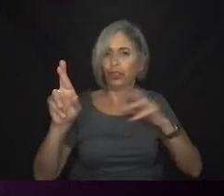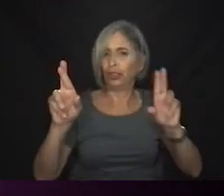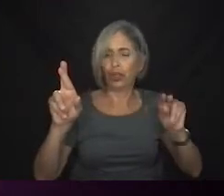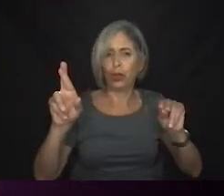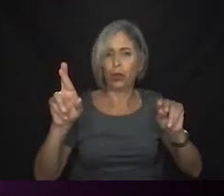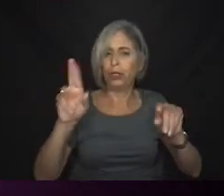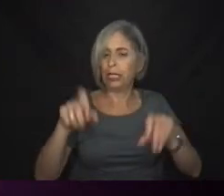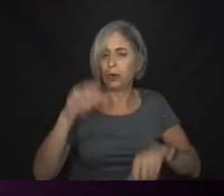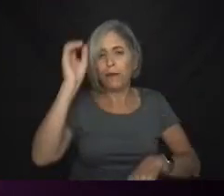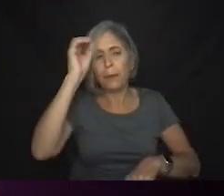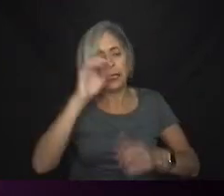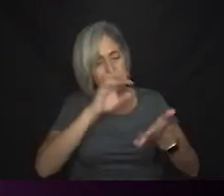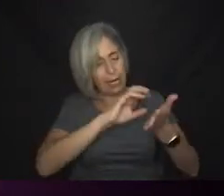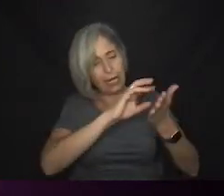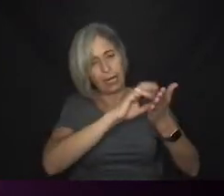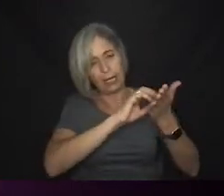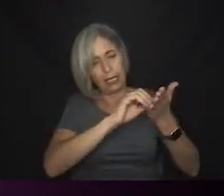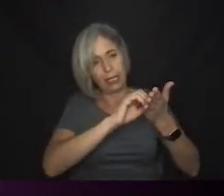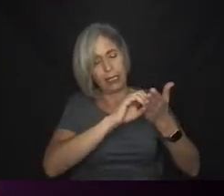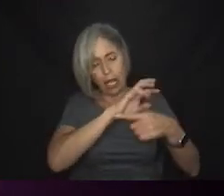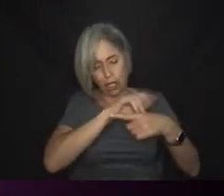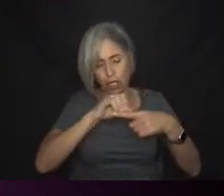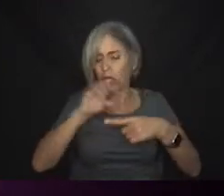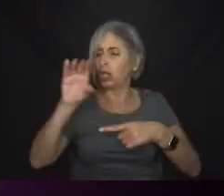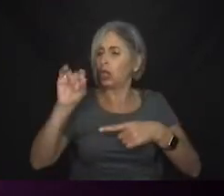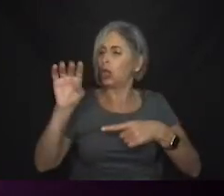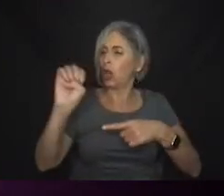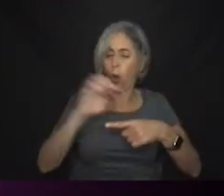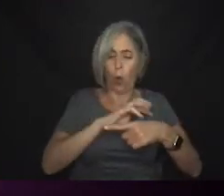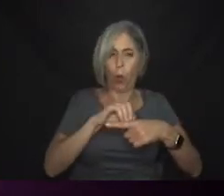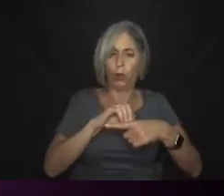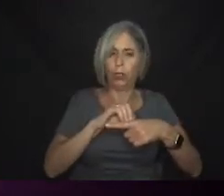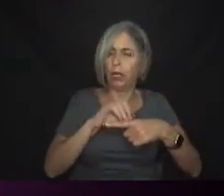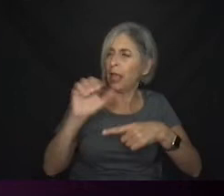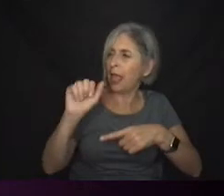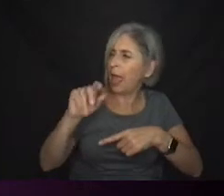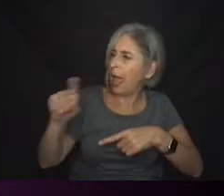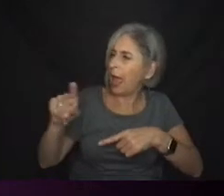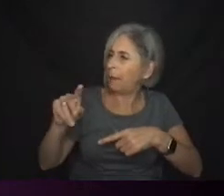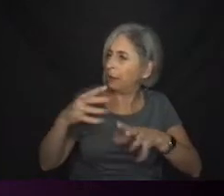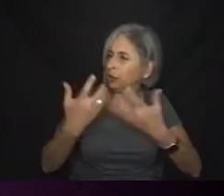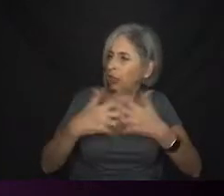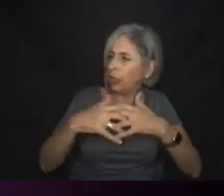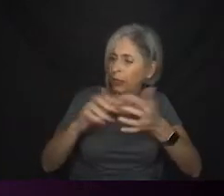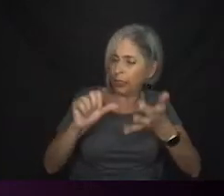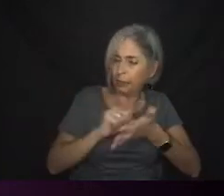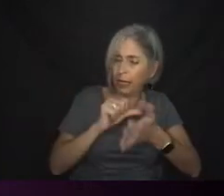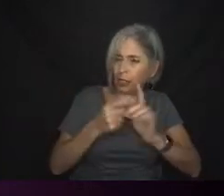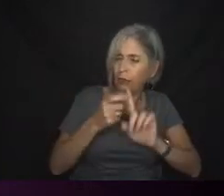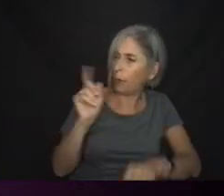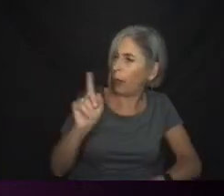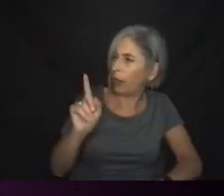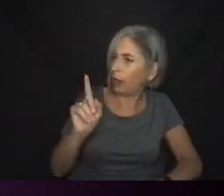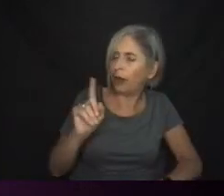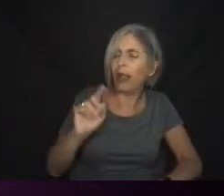opinionated code. Your app needs some way to know where do I generate pages from. And this is where things like Next.js and